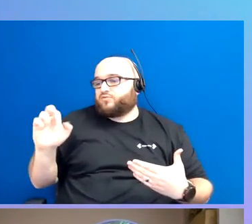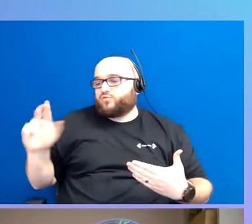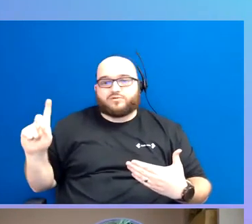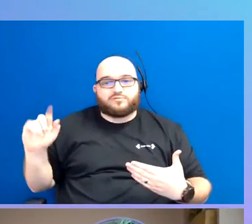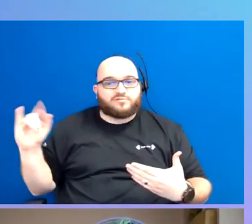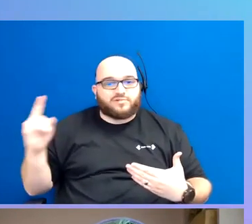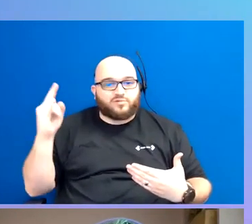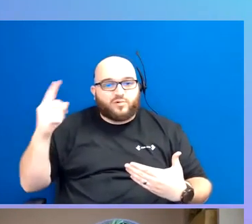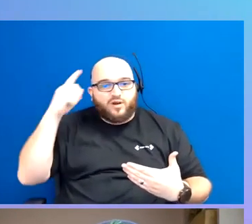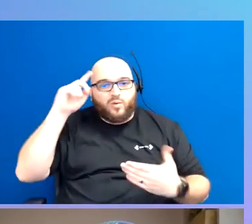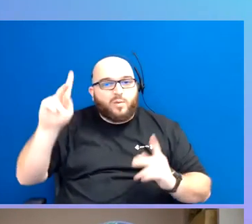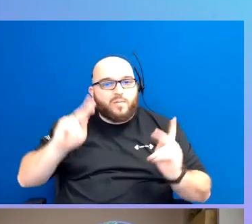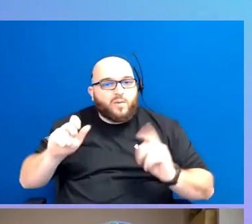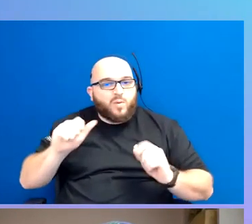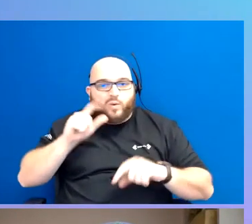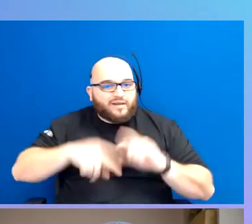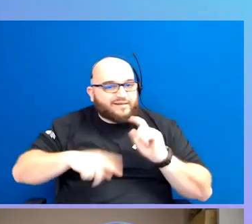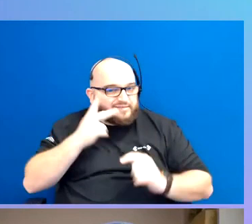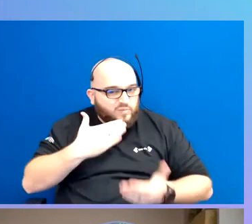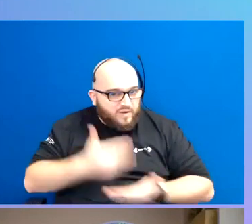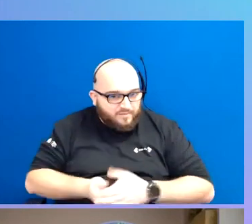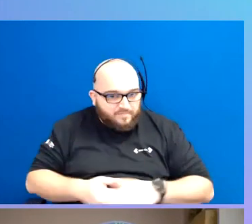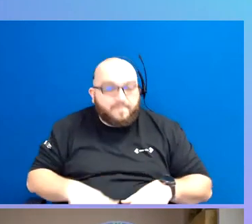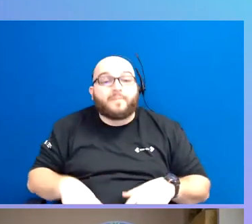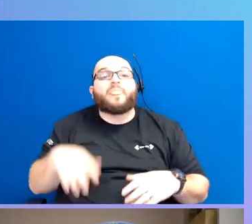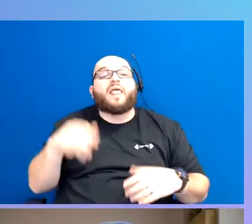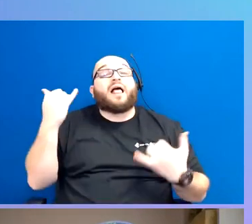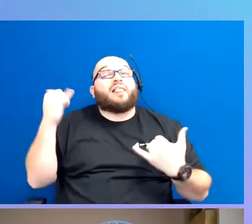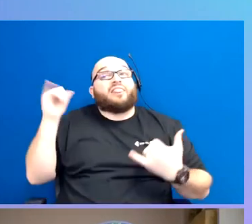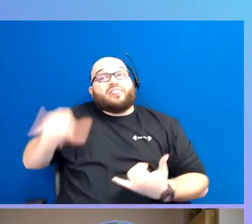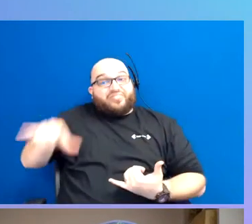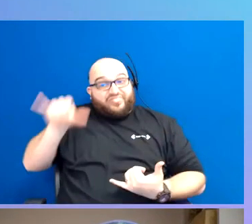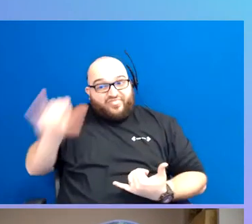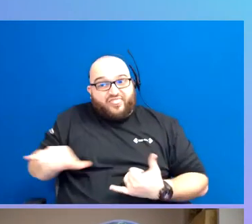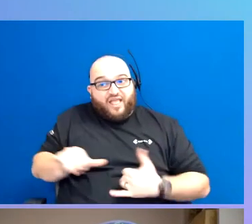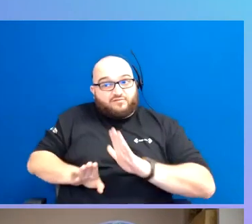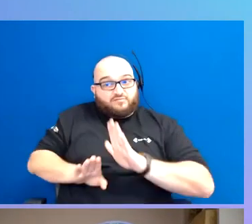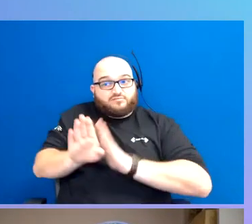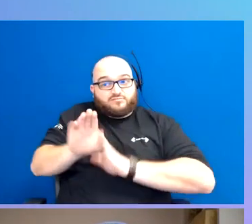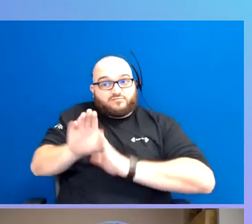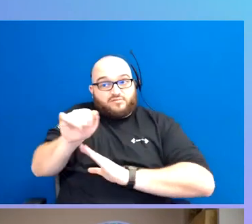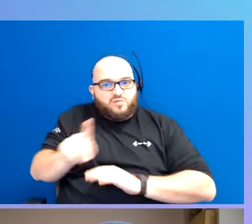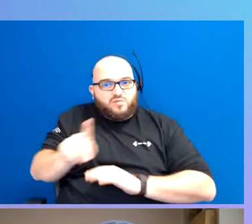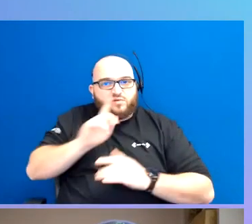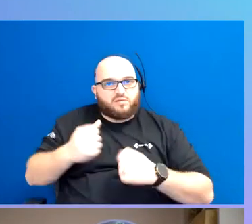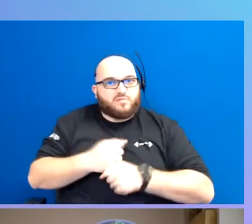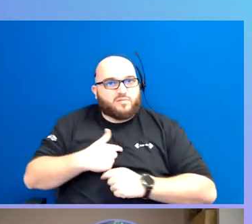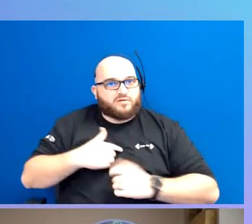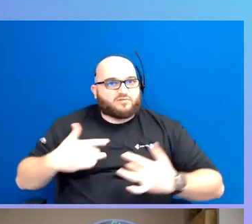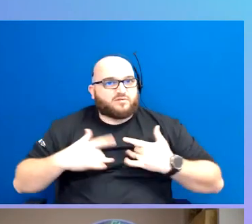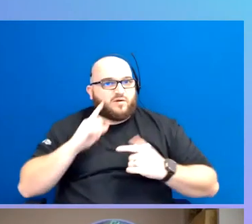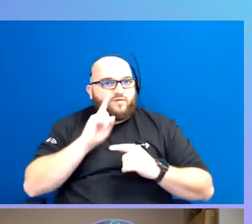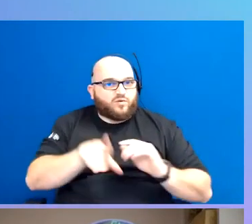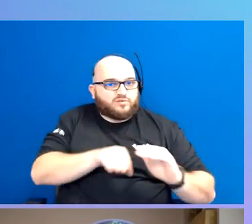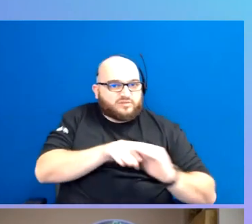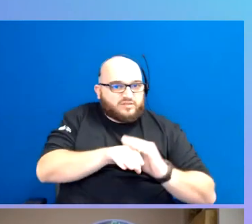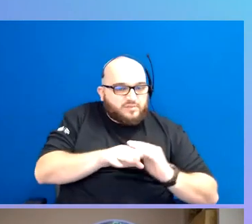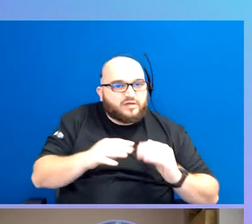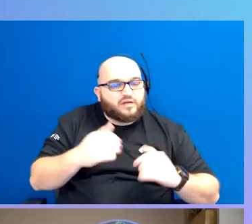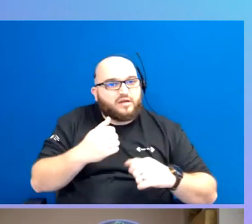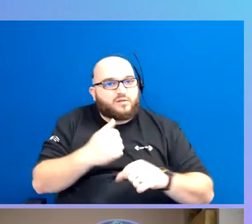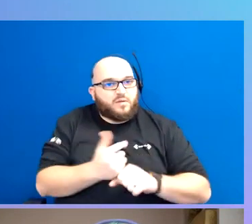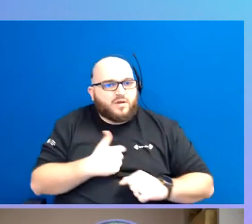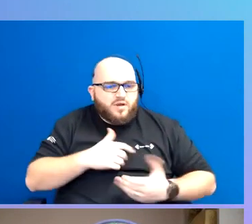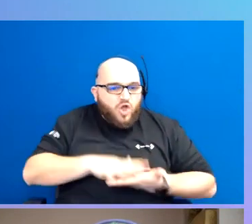users with visual impairment. And this is what really got me excited about accessibility and helped me learn about accessibility from